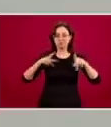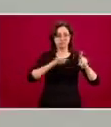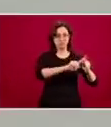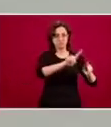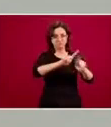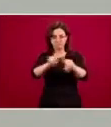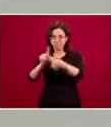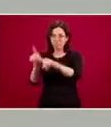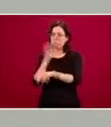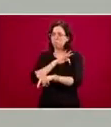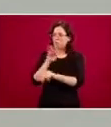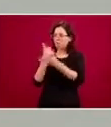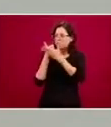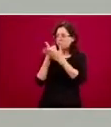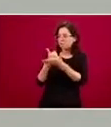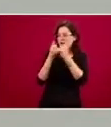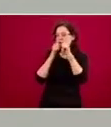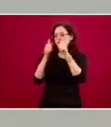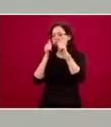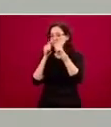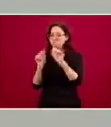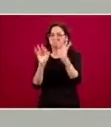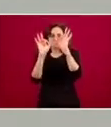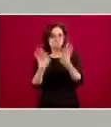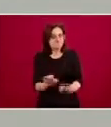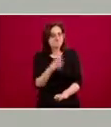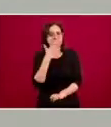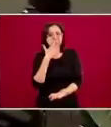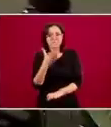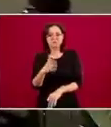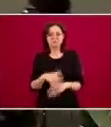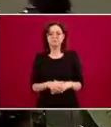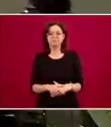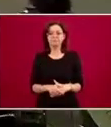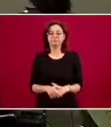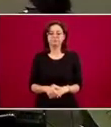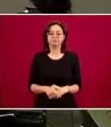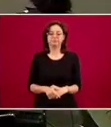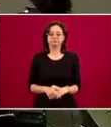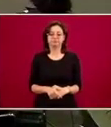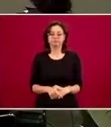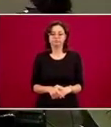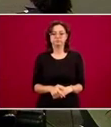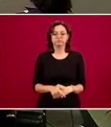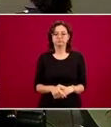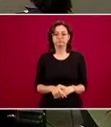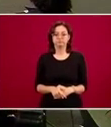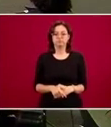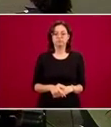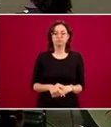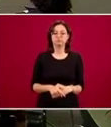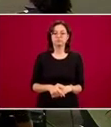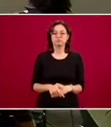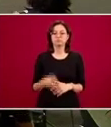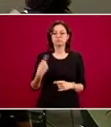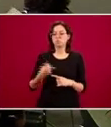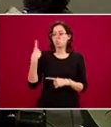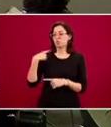we have created this phone assistance network that is working in a very efficient way, and it's